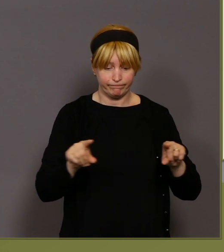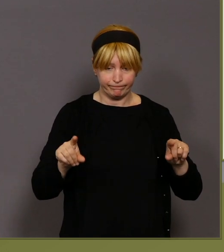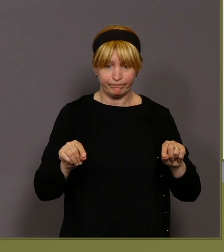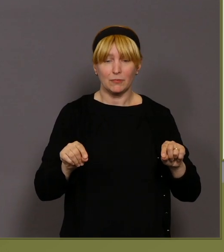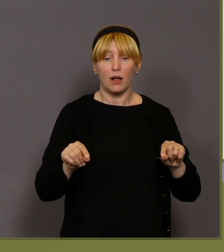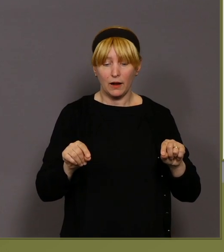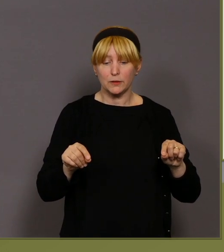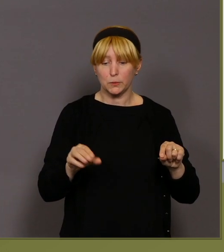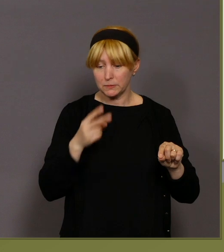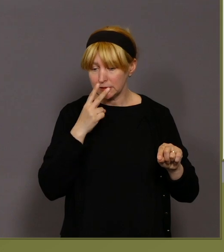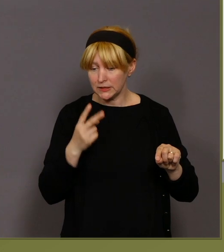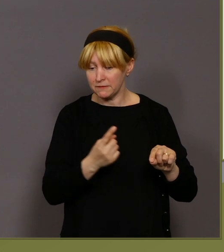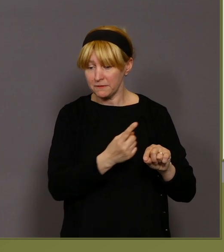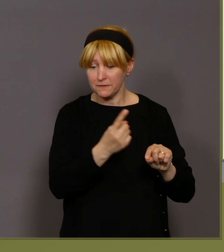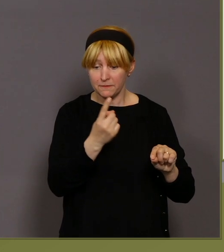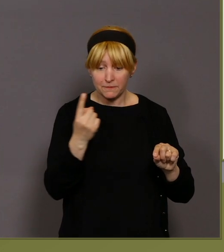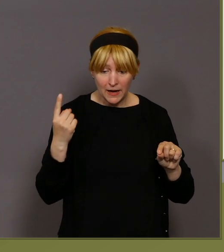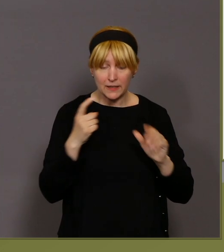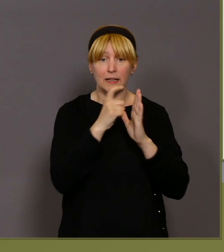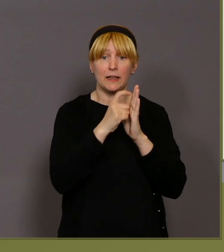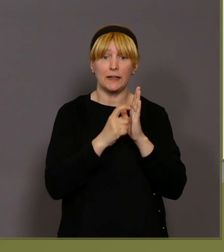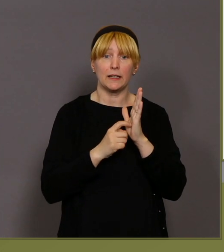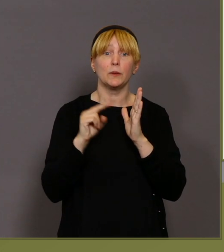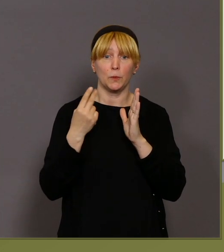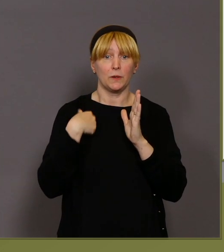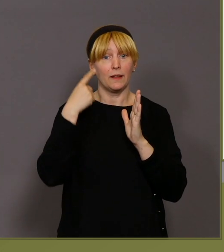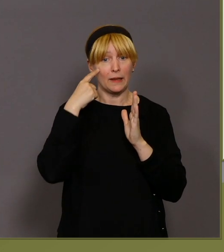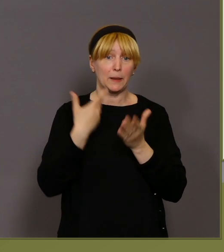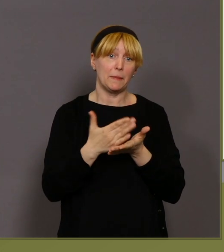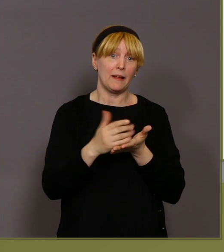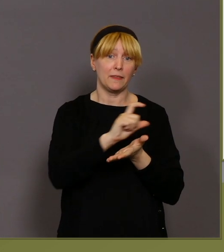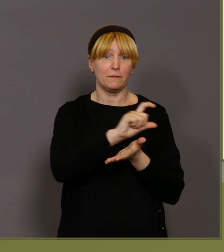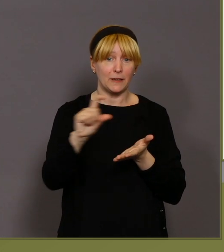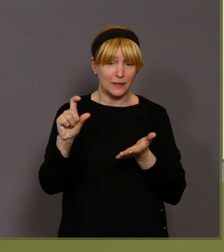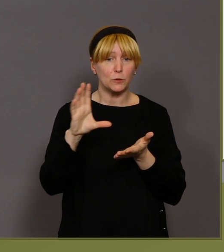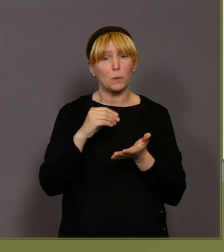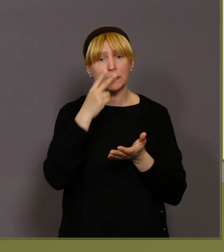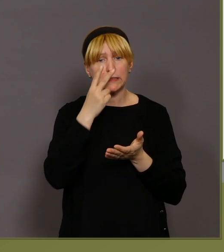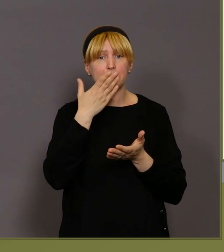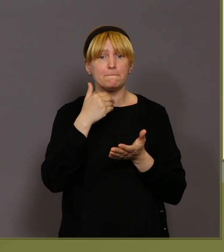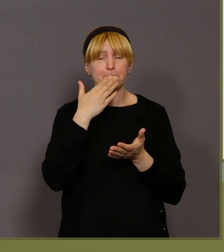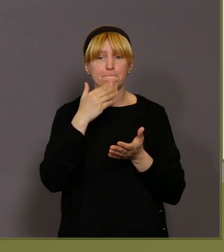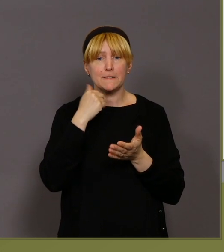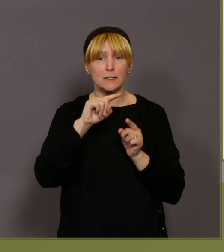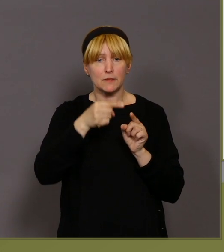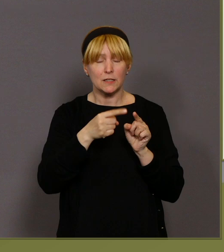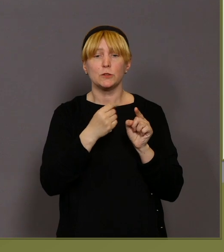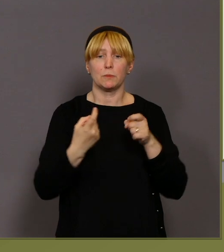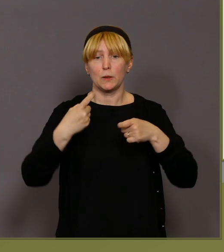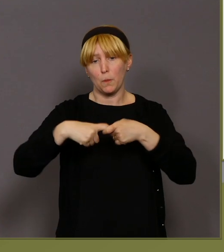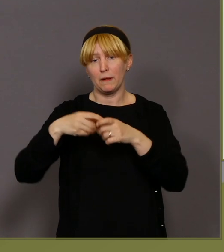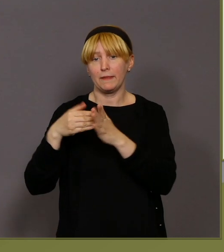for every rule that I will now present to you, which criteria are mapped to this